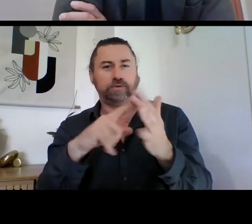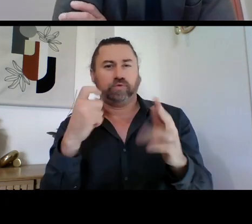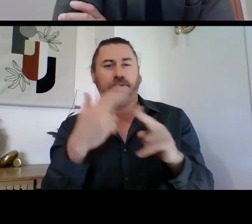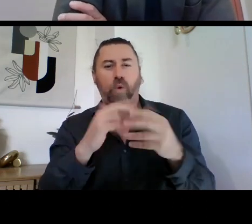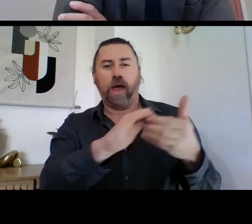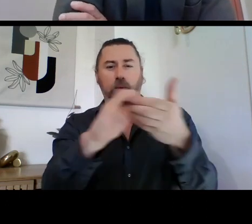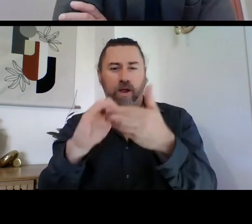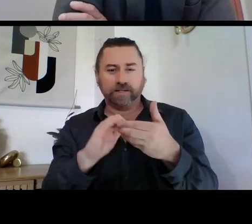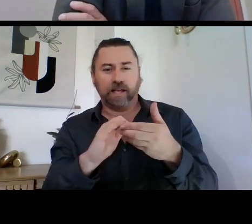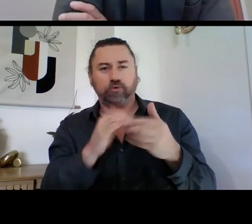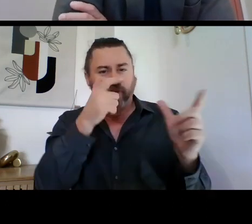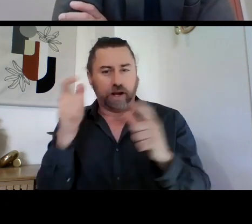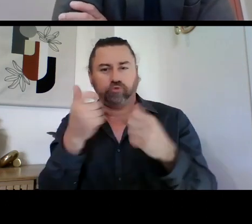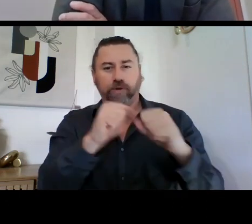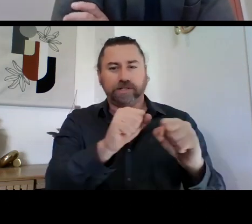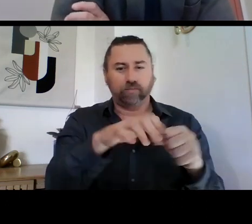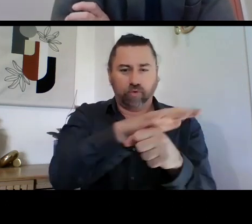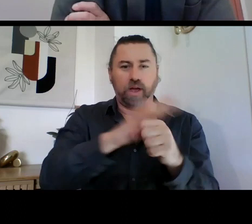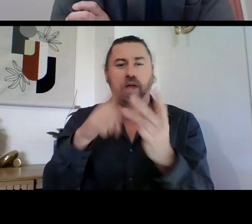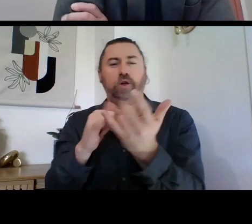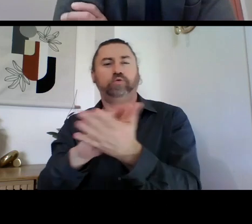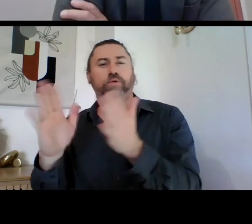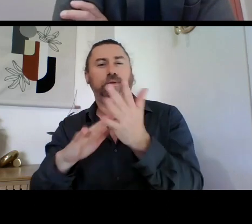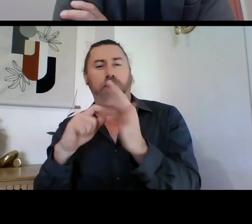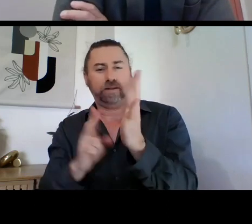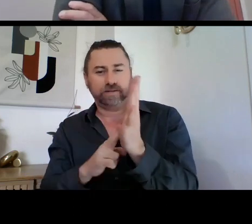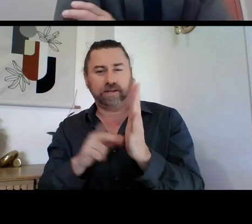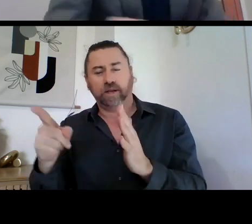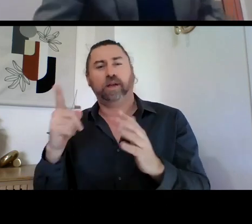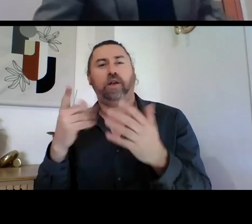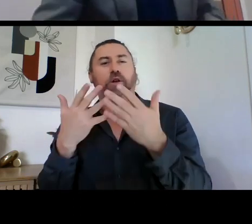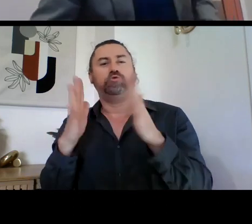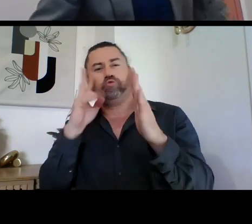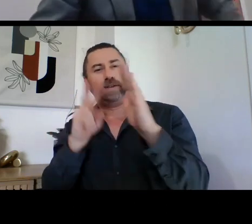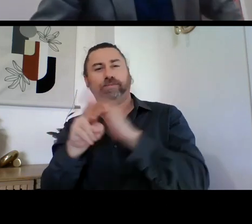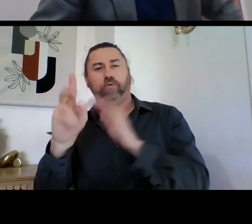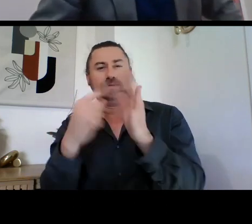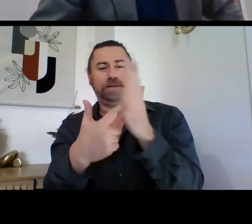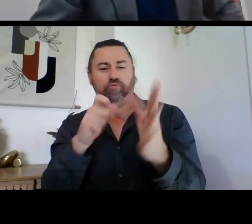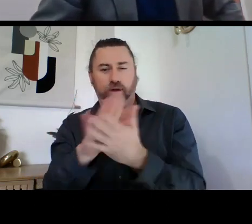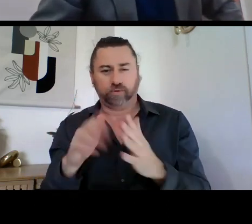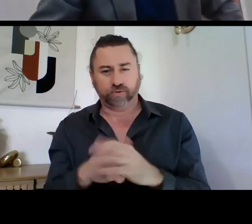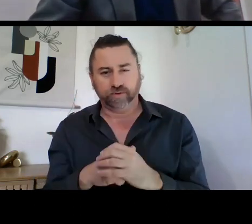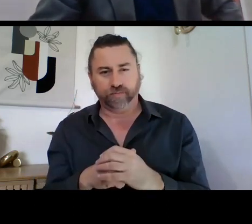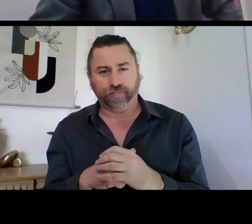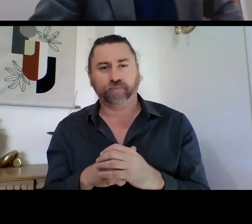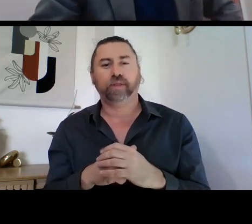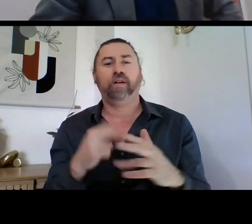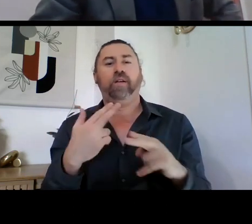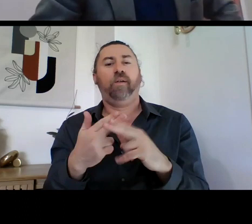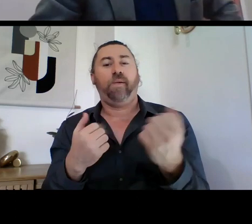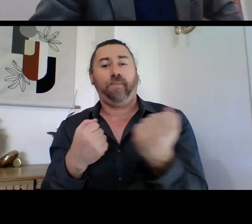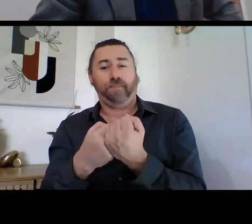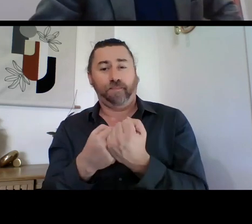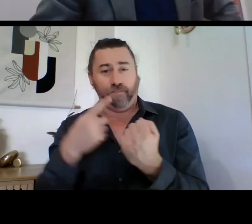Harmonisation and Regulatory Strategies Branch, and Josh Maldon, the Assistant Secretary of the Choice and Transparency Branch. In terms of support for you